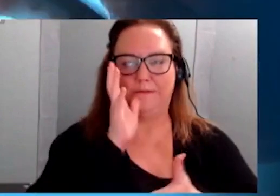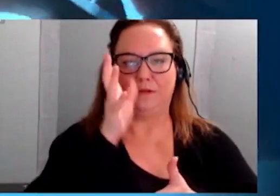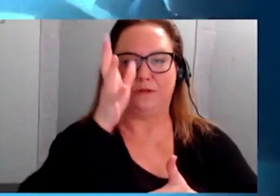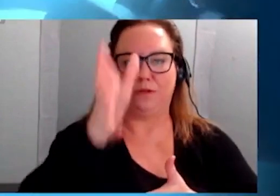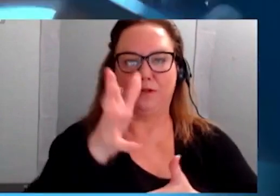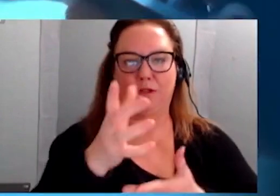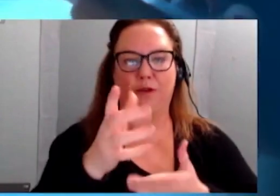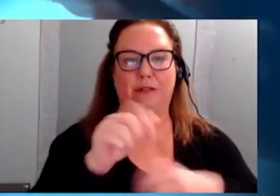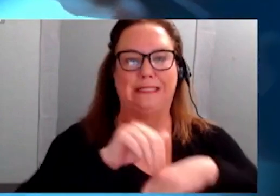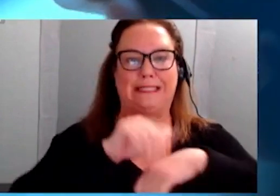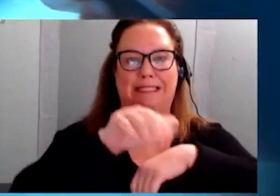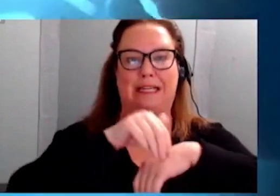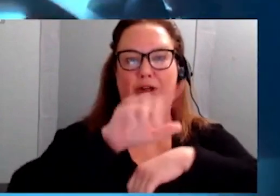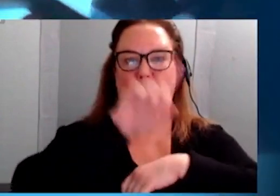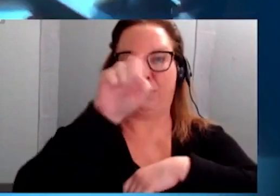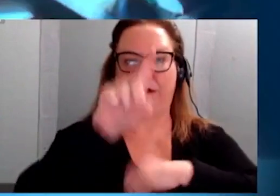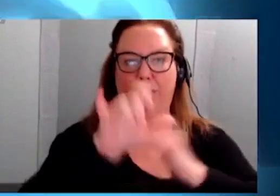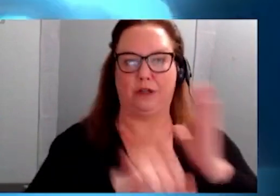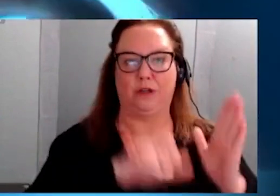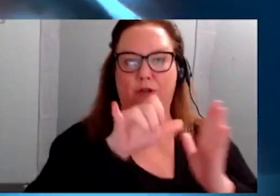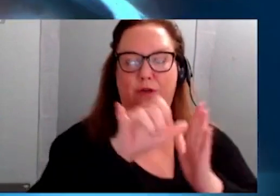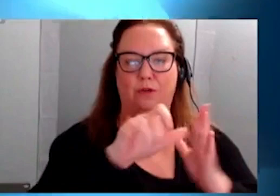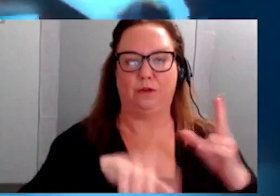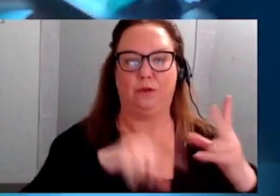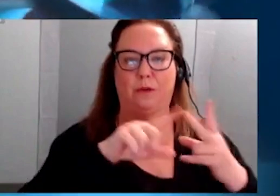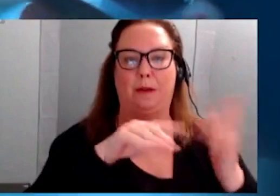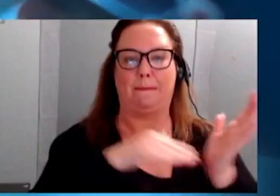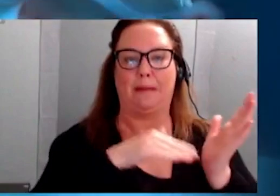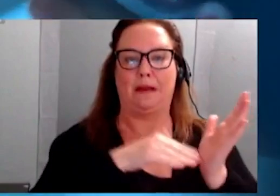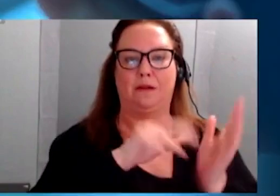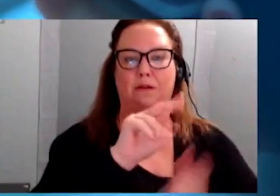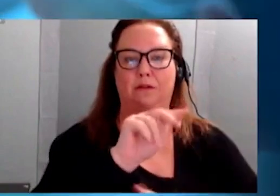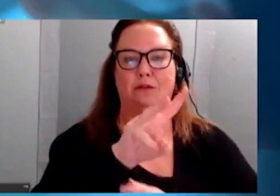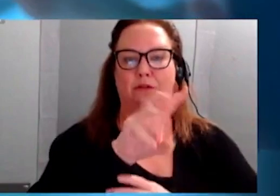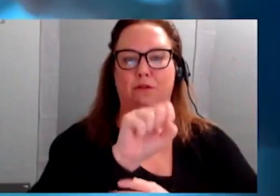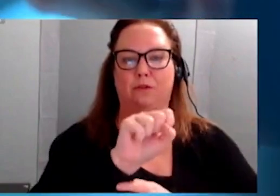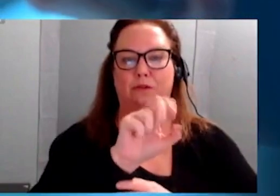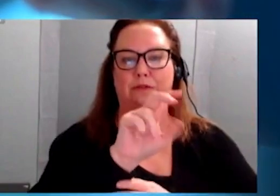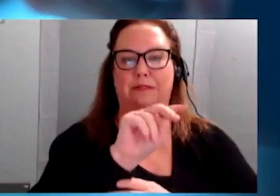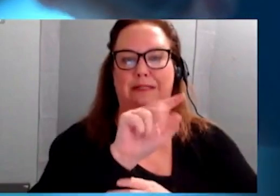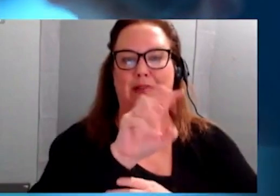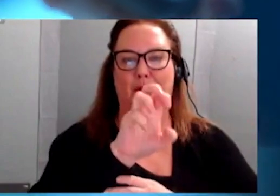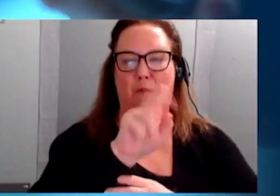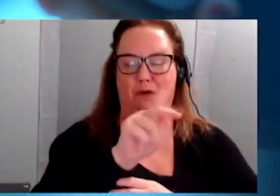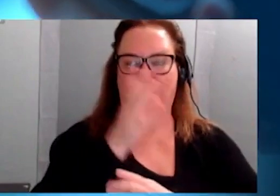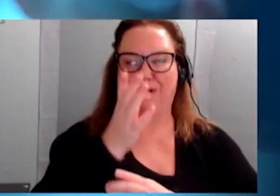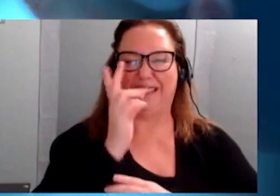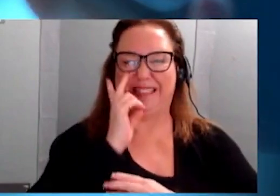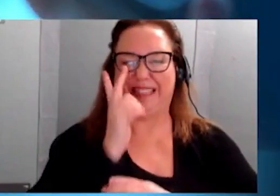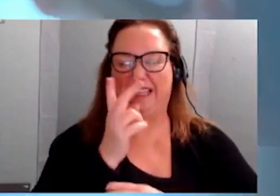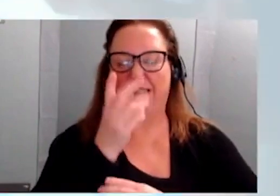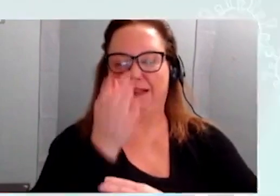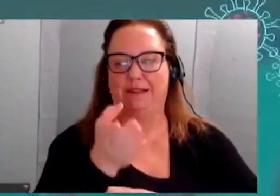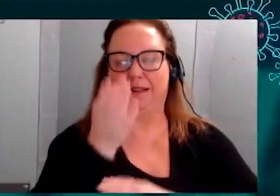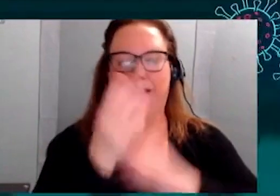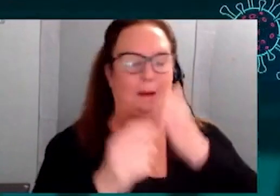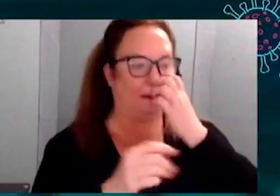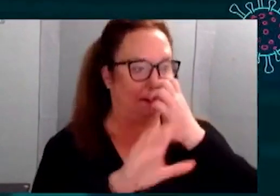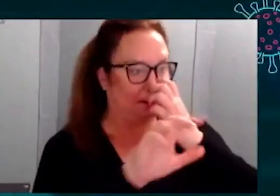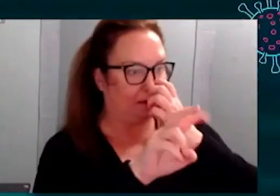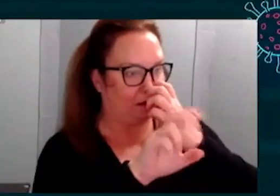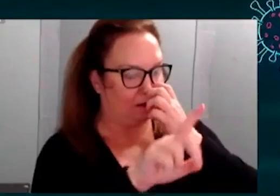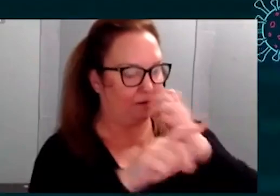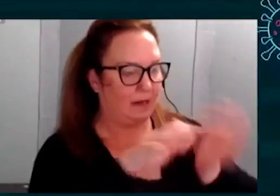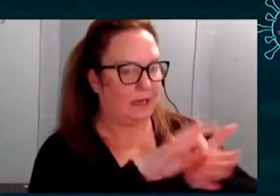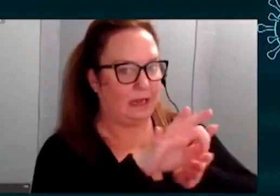sent into us on YouTube, Facebook, and on the Medical News Network. You can find links right there on your screen. But first, let's get to our COVID count with Medical Director